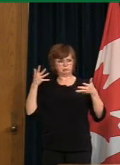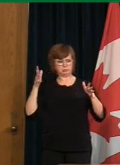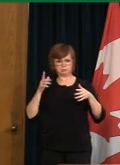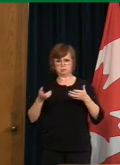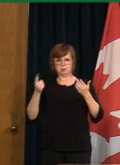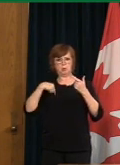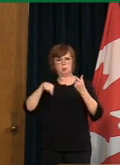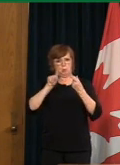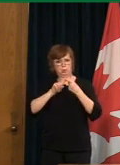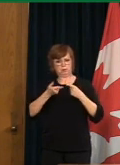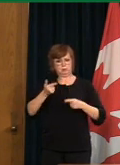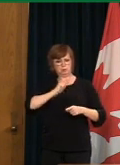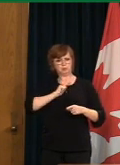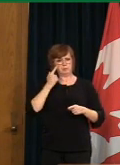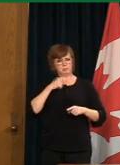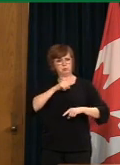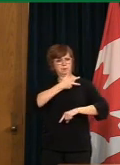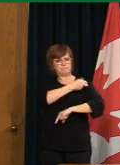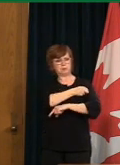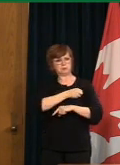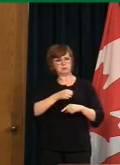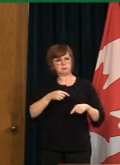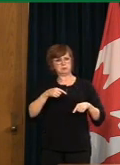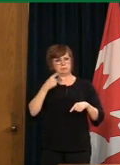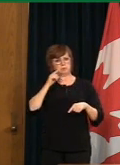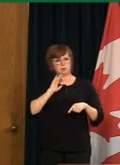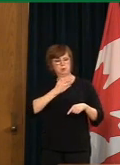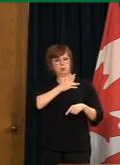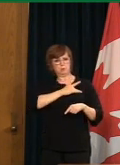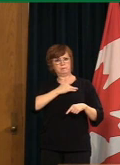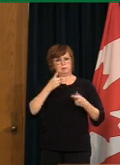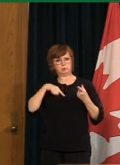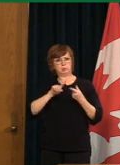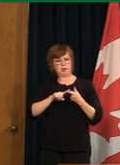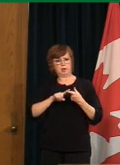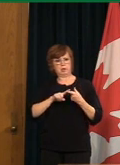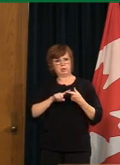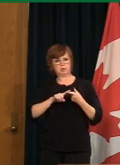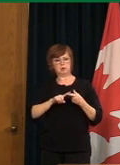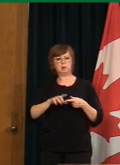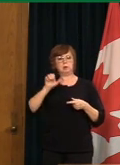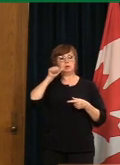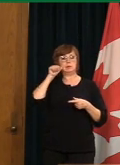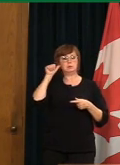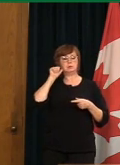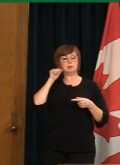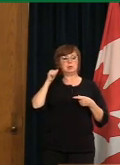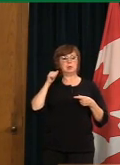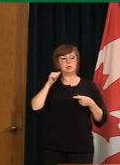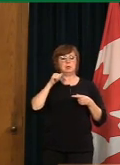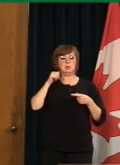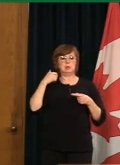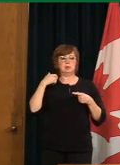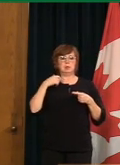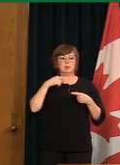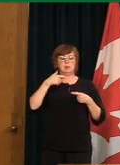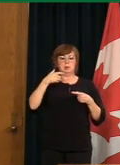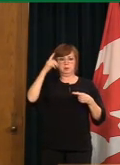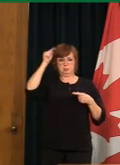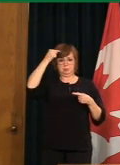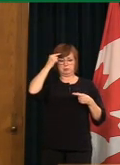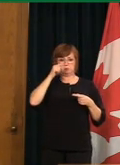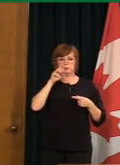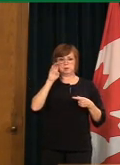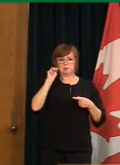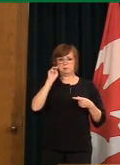the vaccine in our respective provinces? Yesterday, our health minister, Minister Merriman, was on a conference